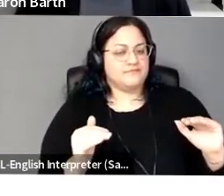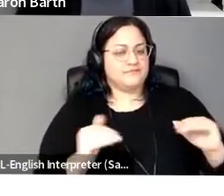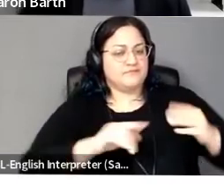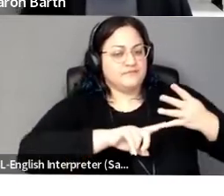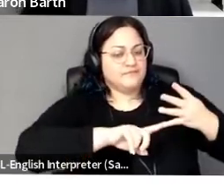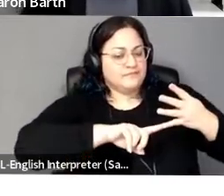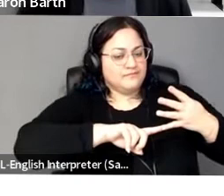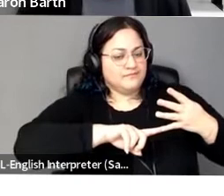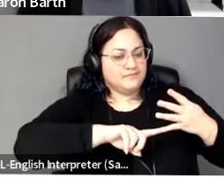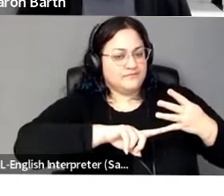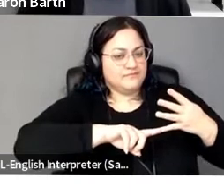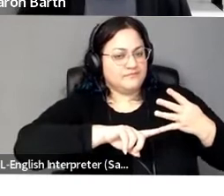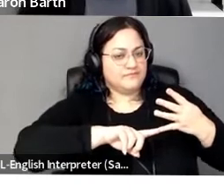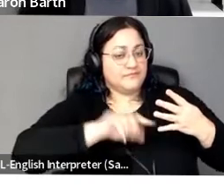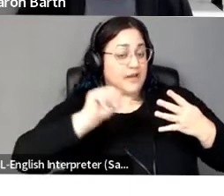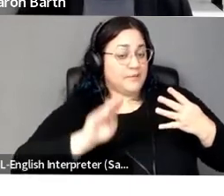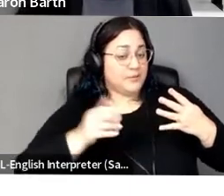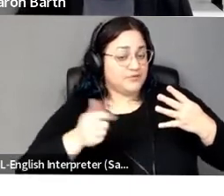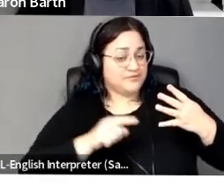A or B?